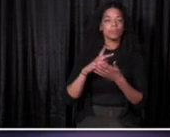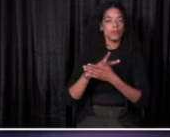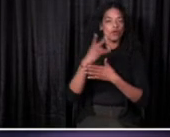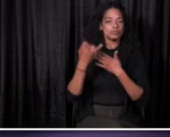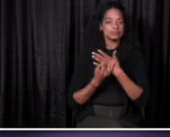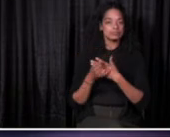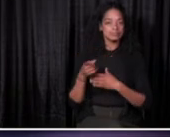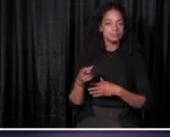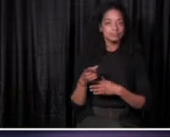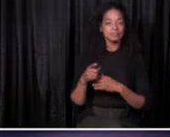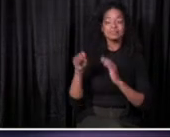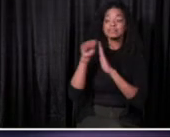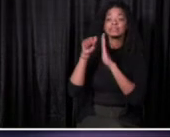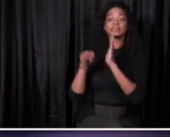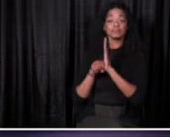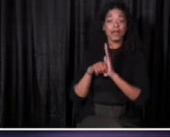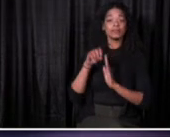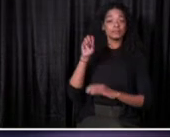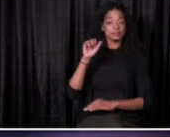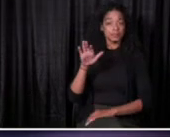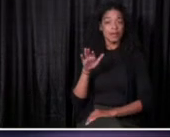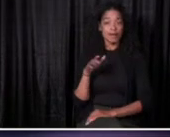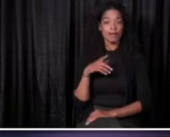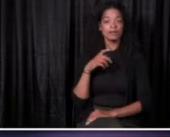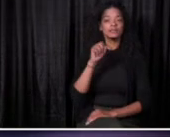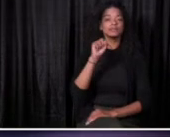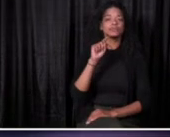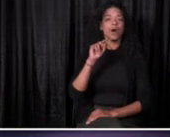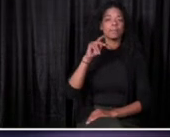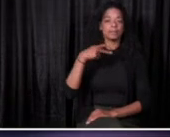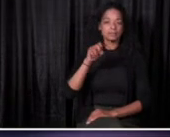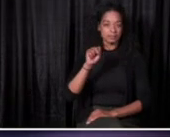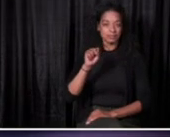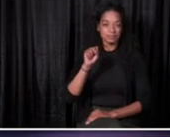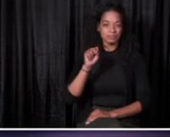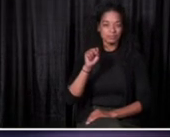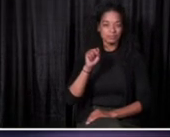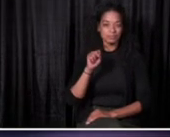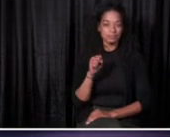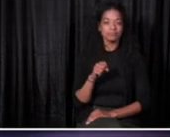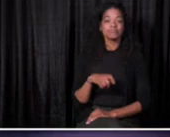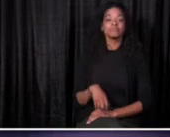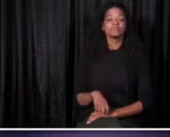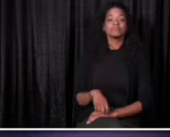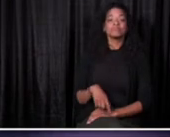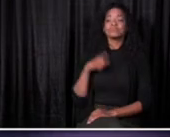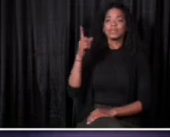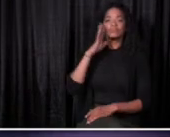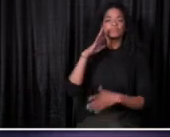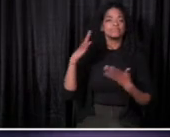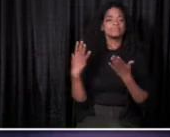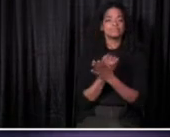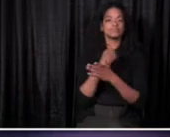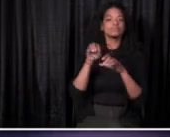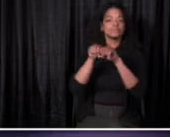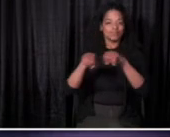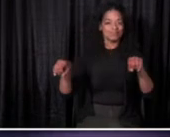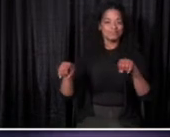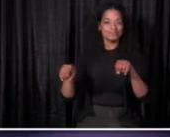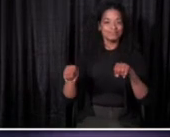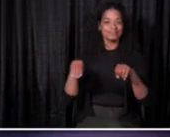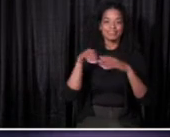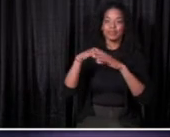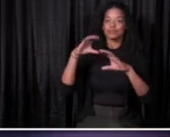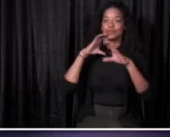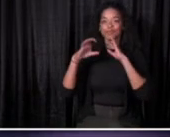TOPS, will be awarded their bachelor's degrees in communication studies. I am